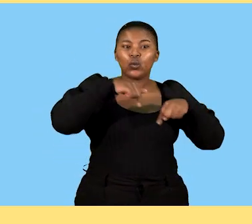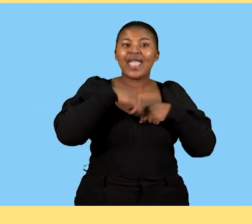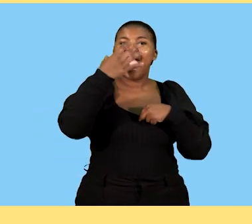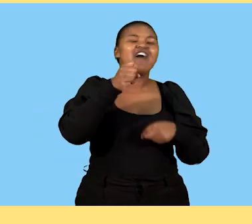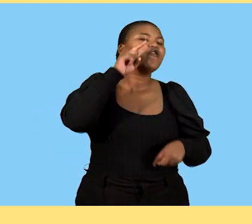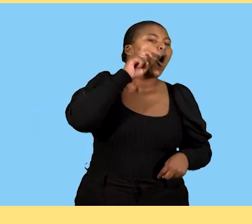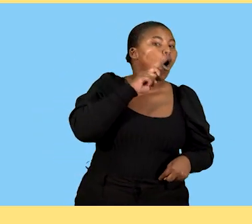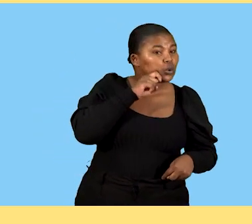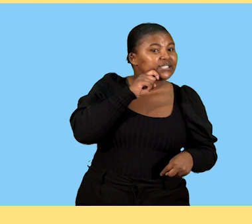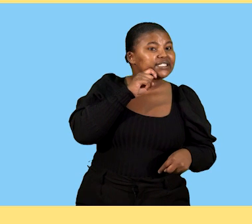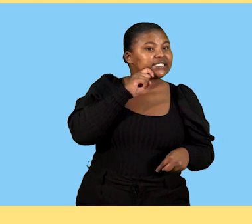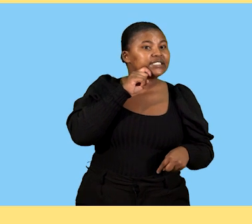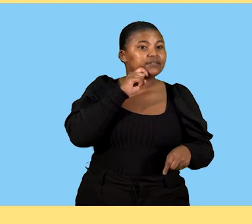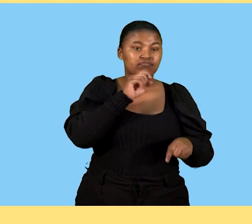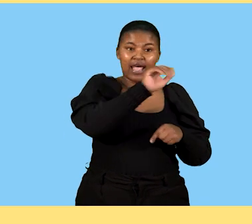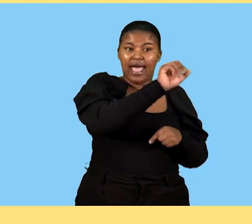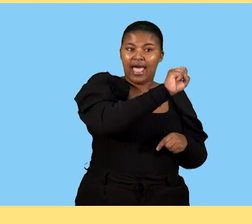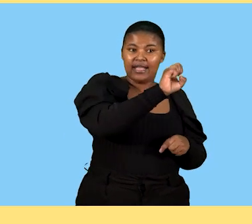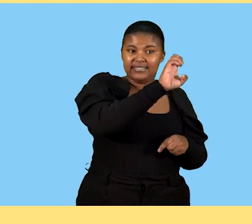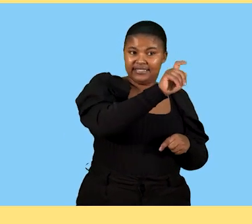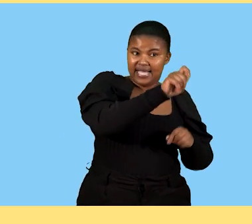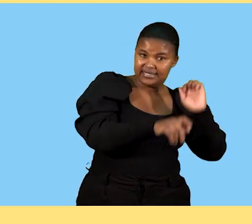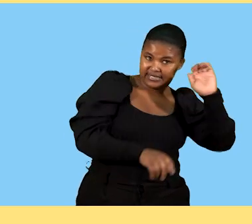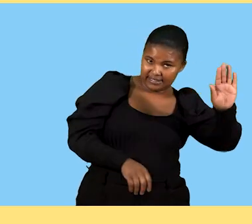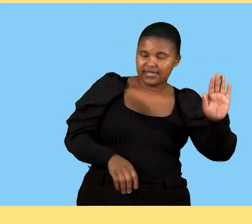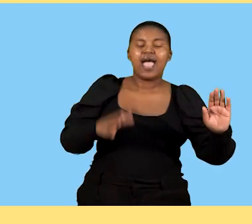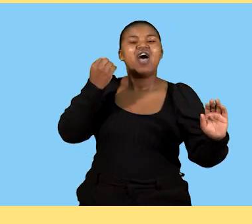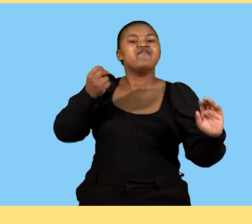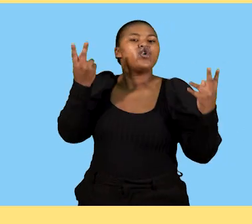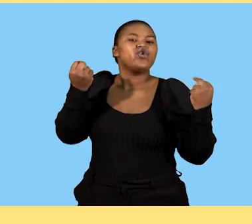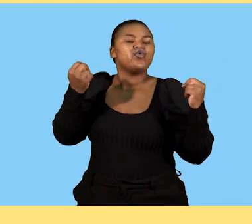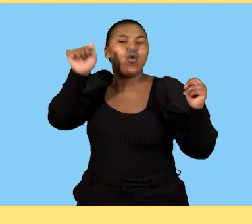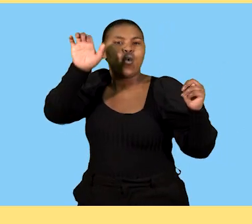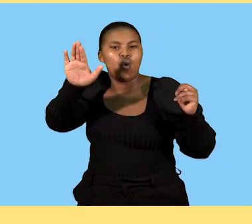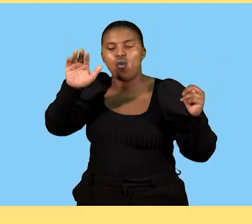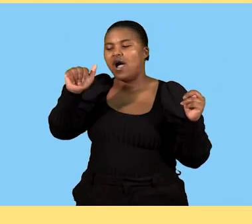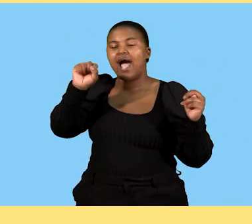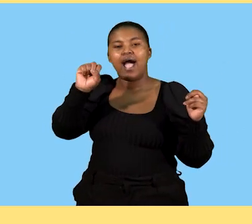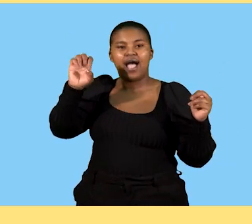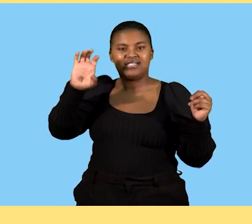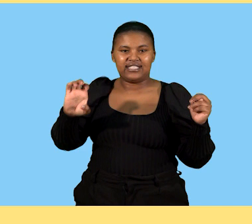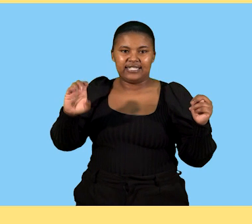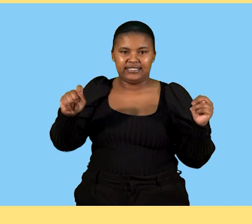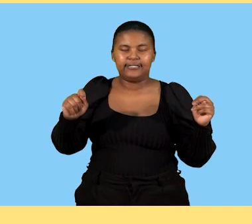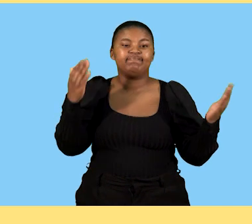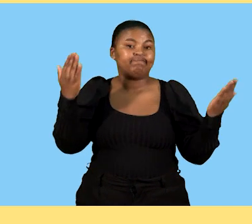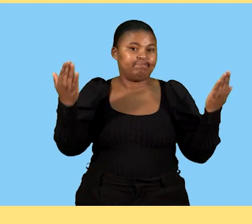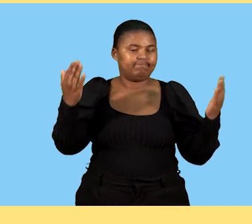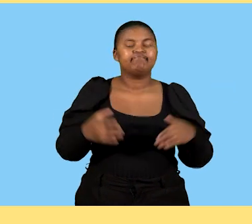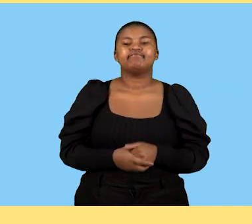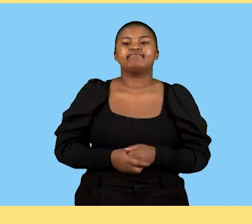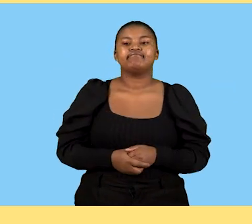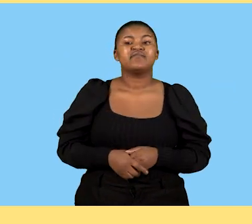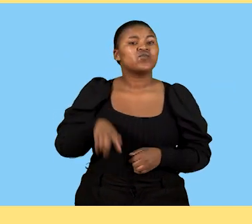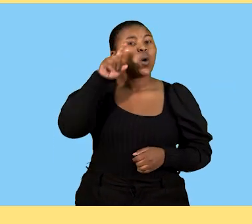an old asset as well as a new asset. Let's start with the old.